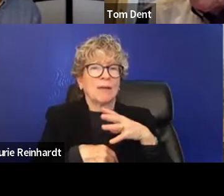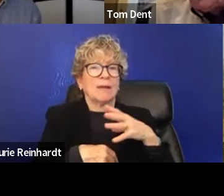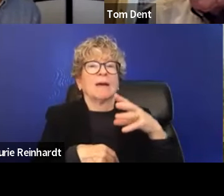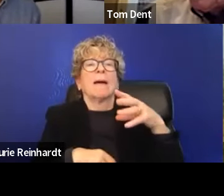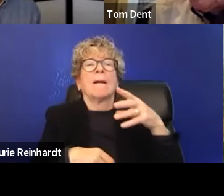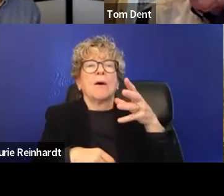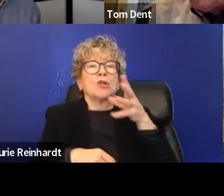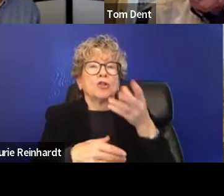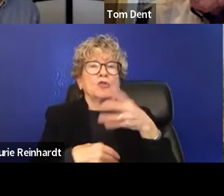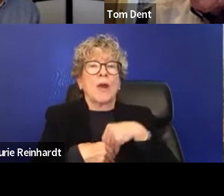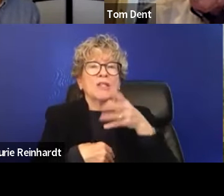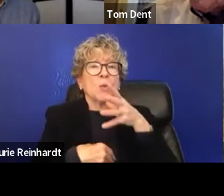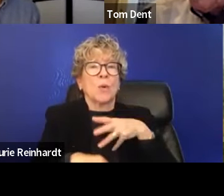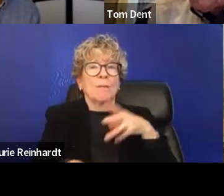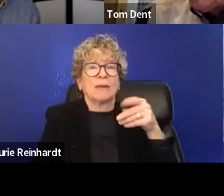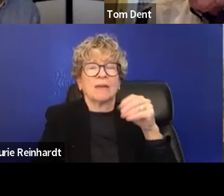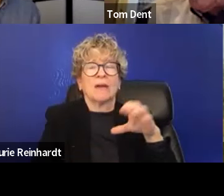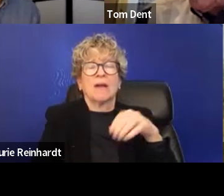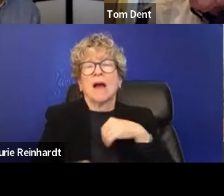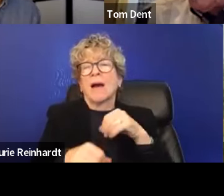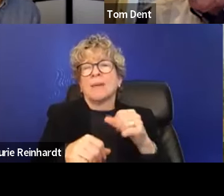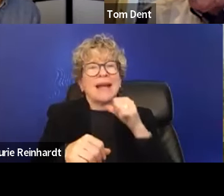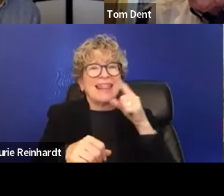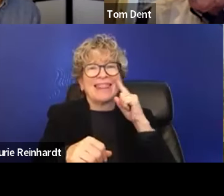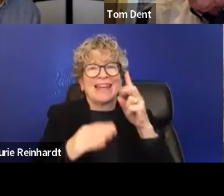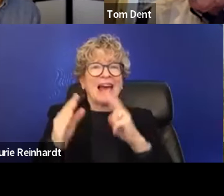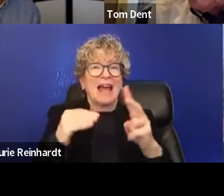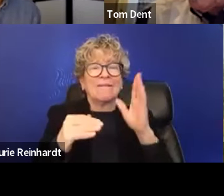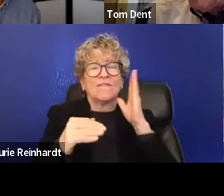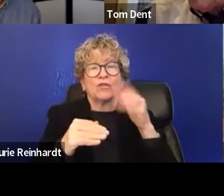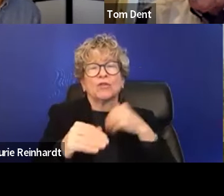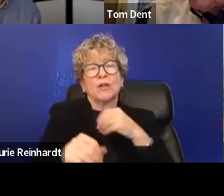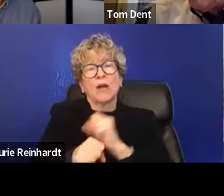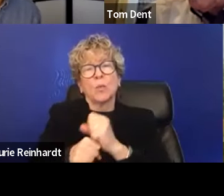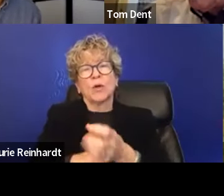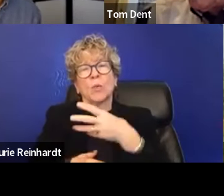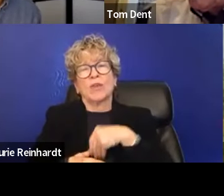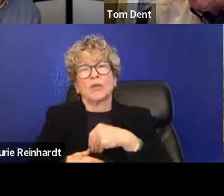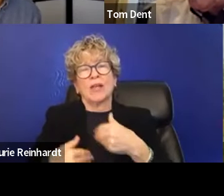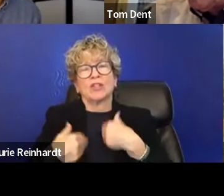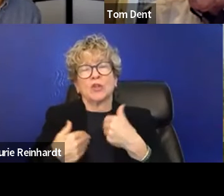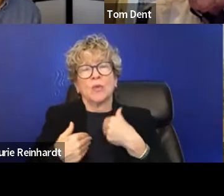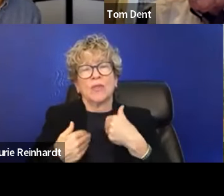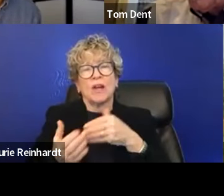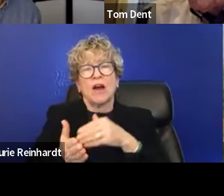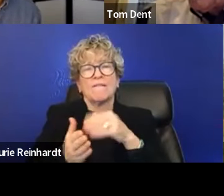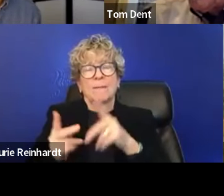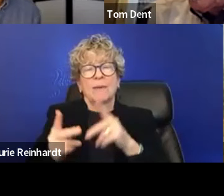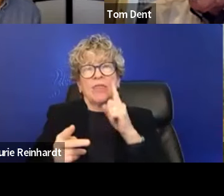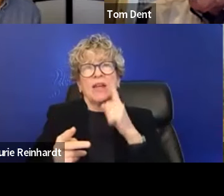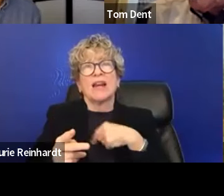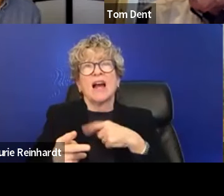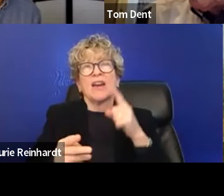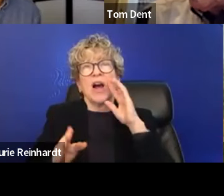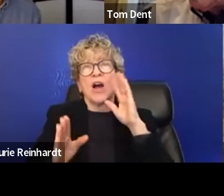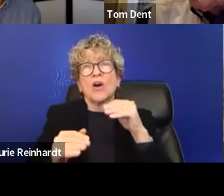future. I work as a mentor with trans youth, and unfortunately, this is still not an uncommon assumption. I hope to eventually live in a world where